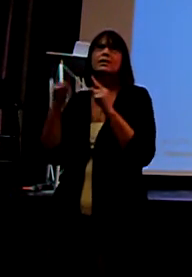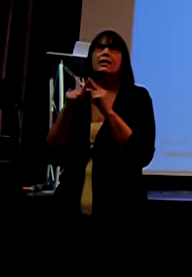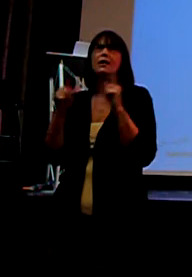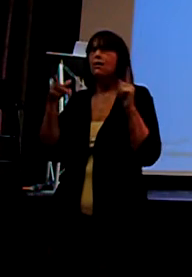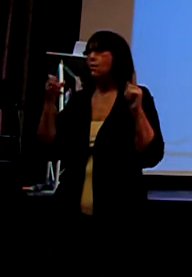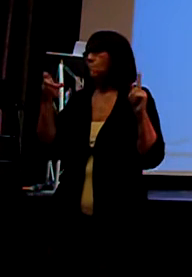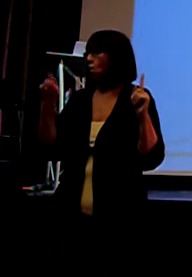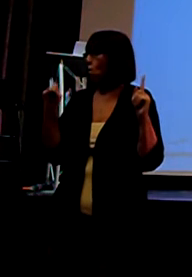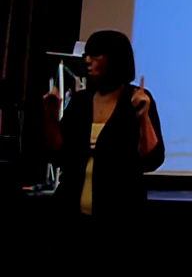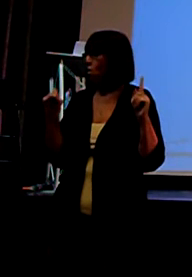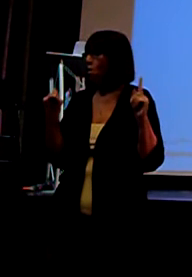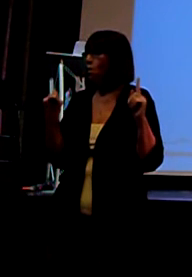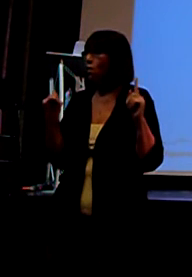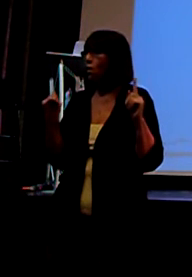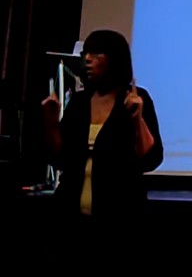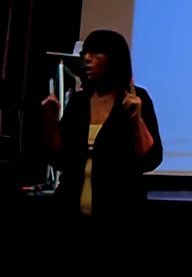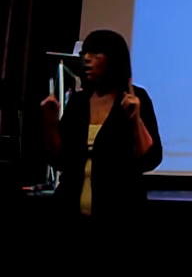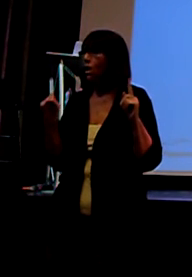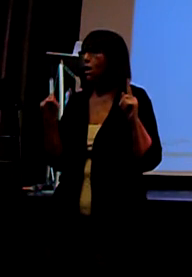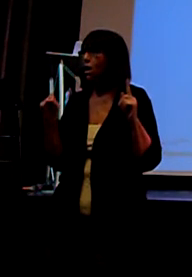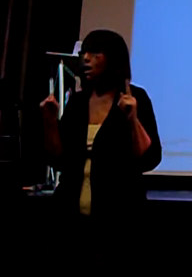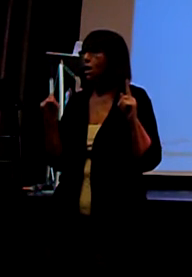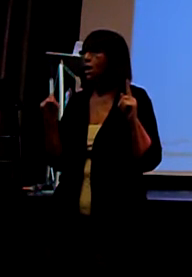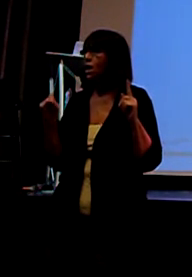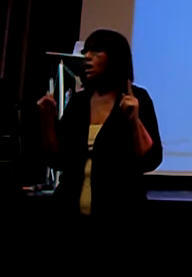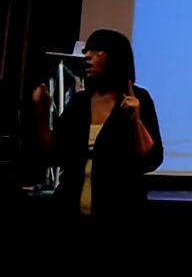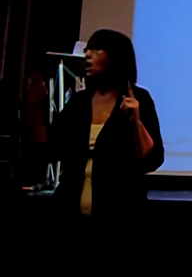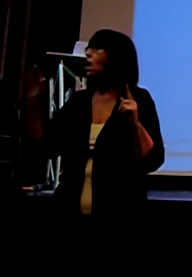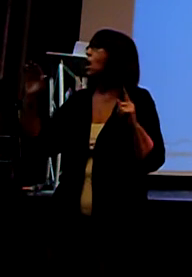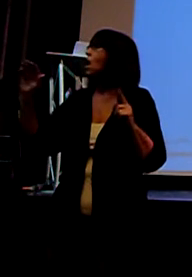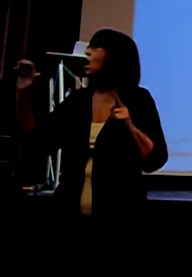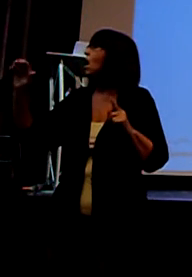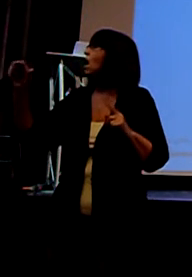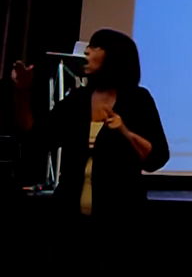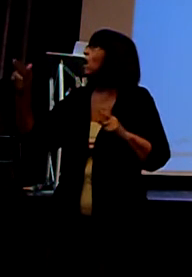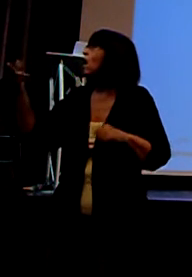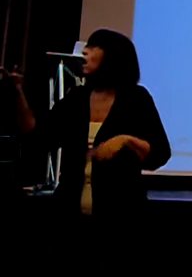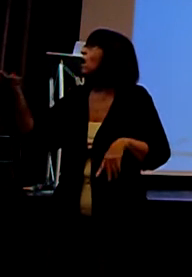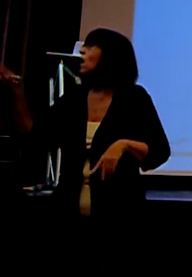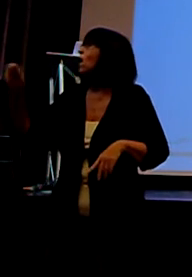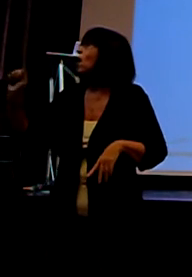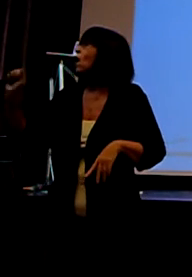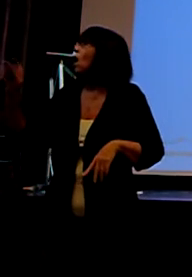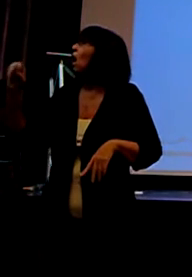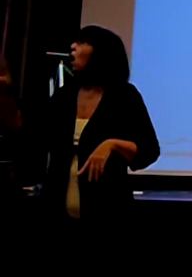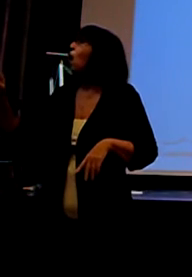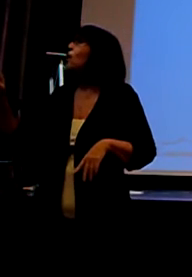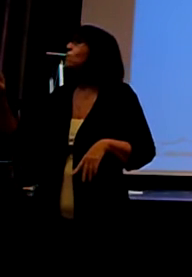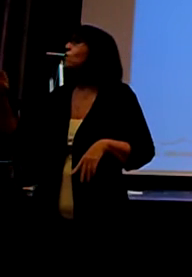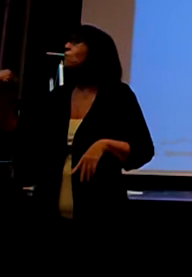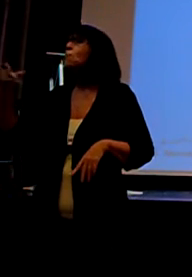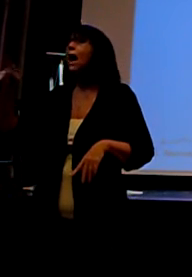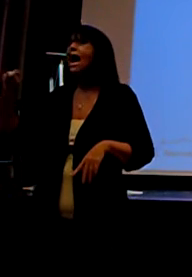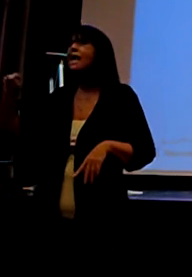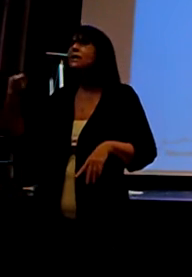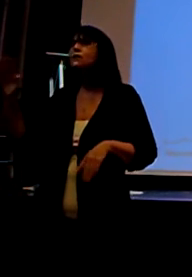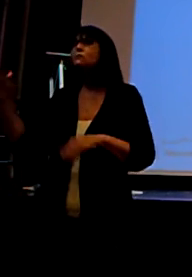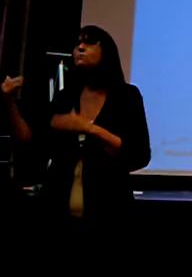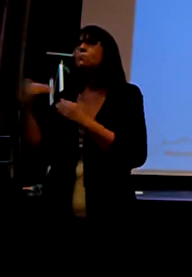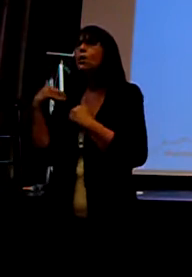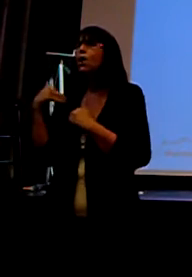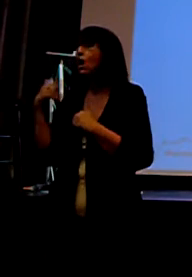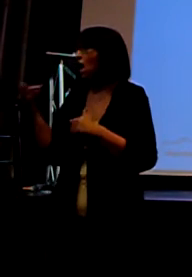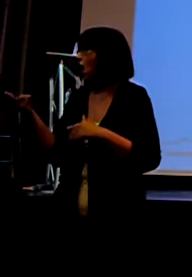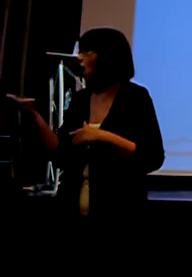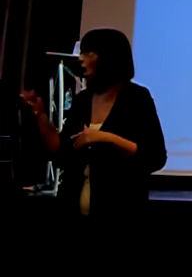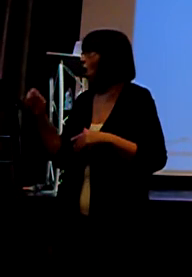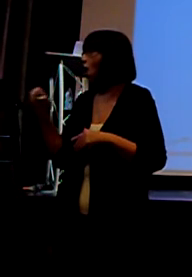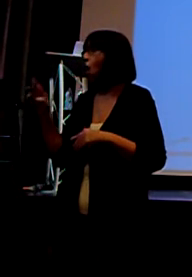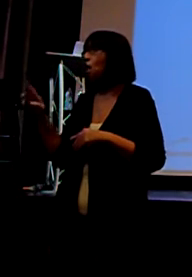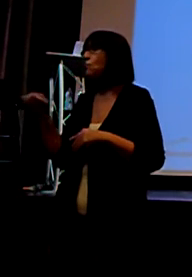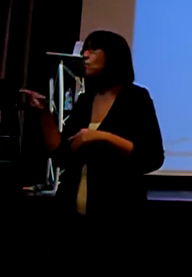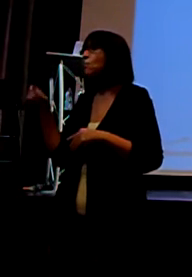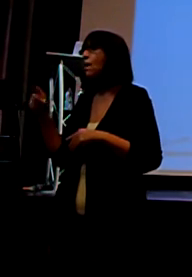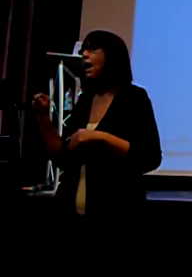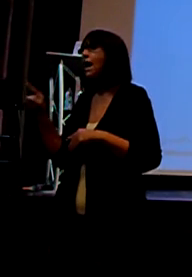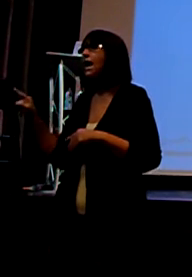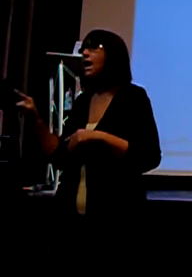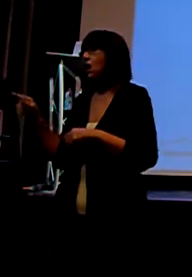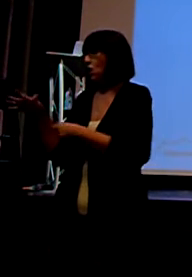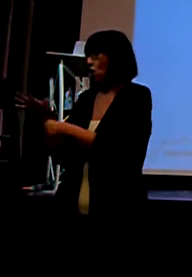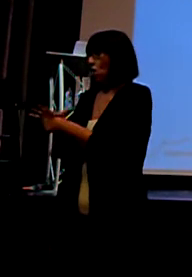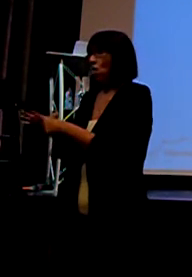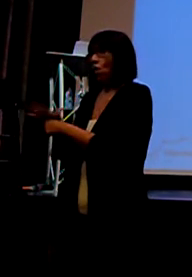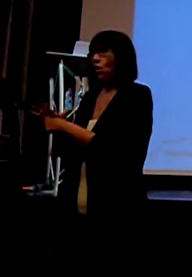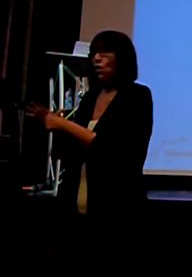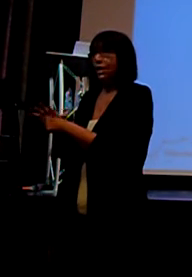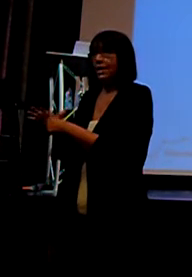the role of the harbor pilot plays? Absolutely. The harbor pilot is a locally